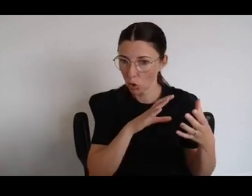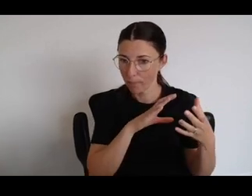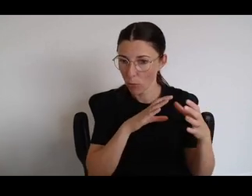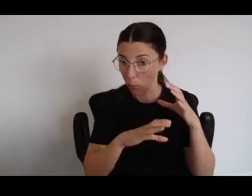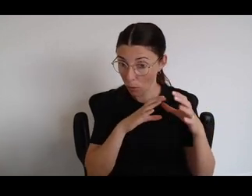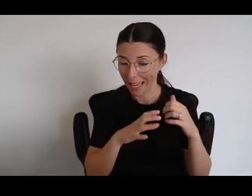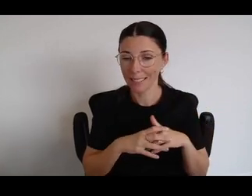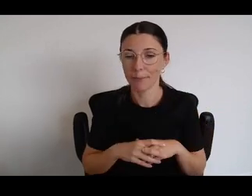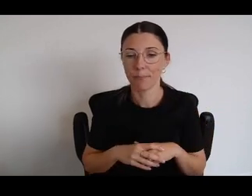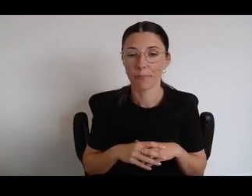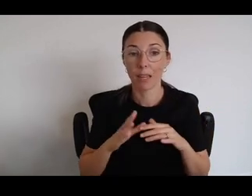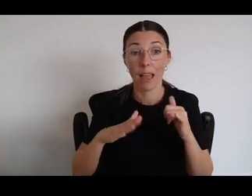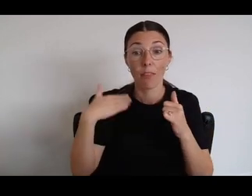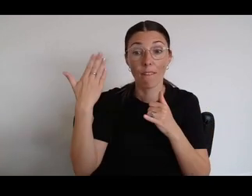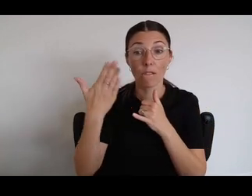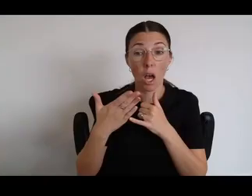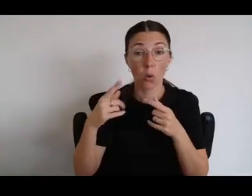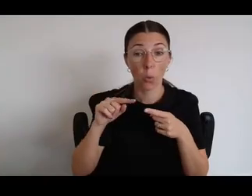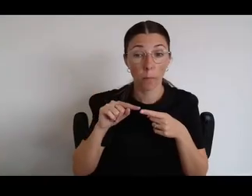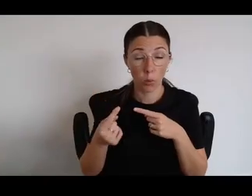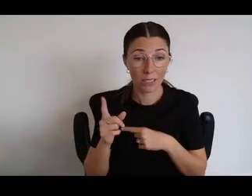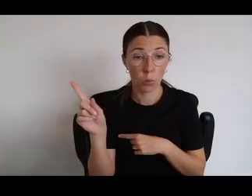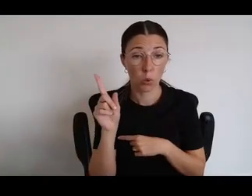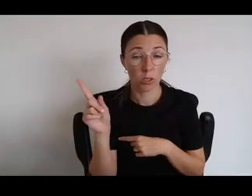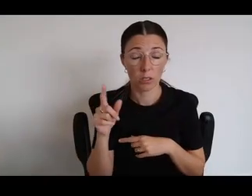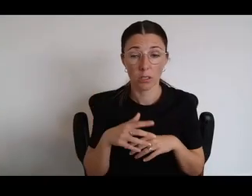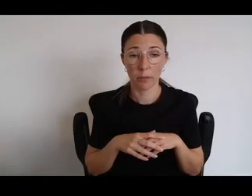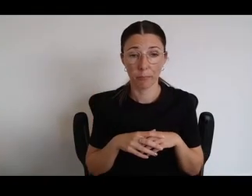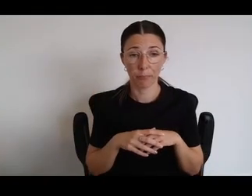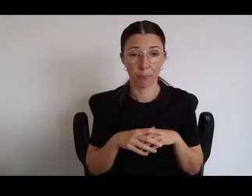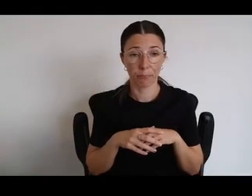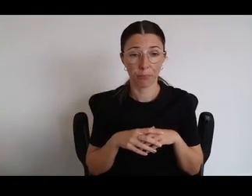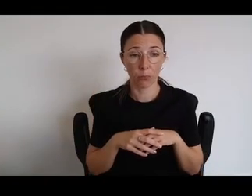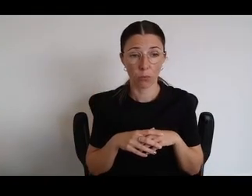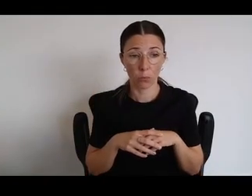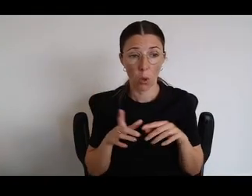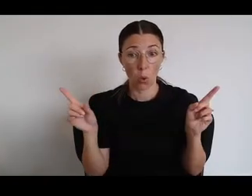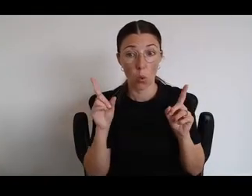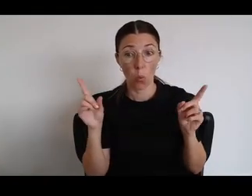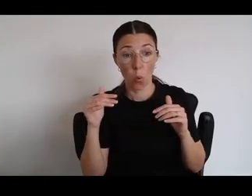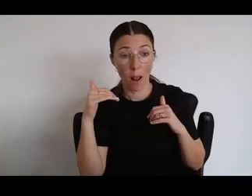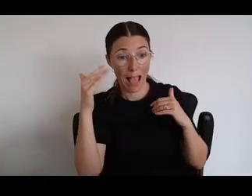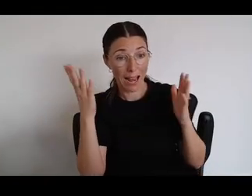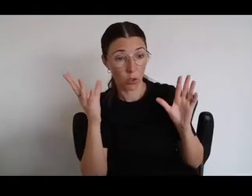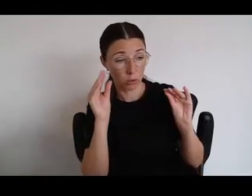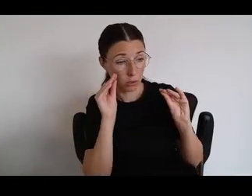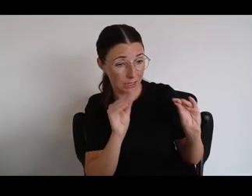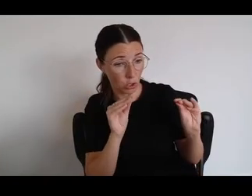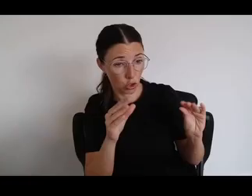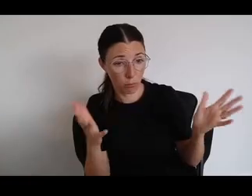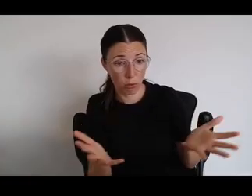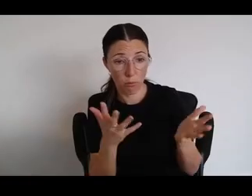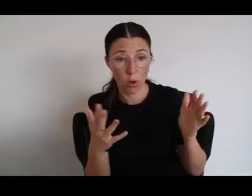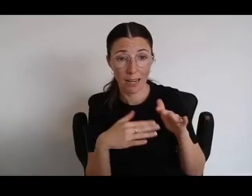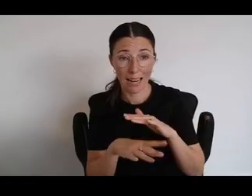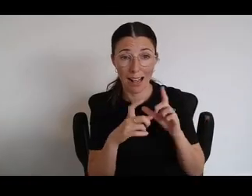that whatever adults teach or promote in the classroom and out of the classroom, young adults